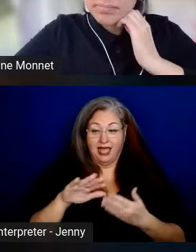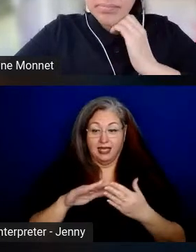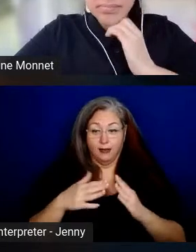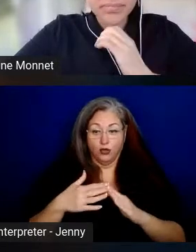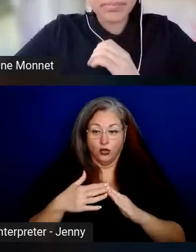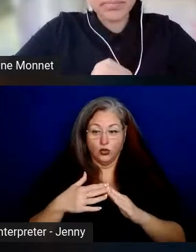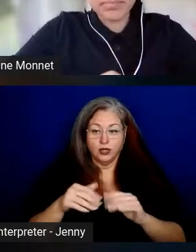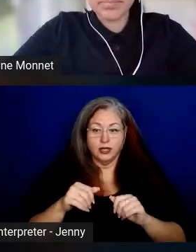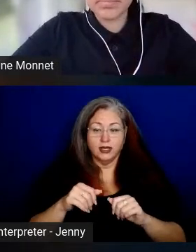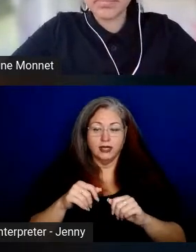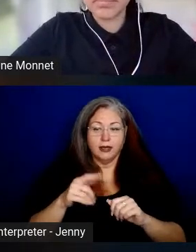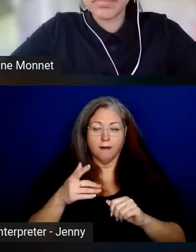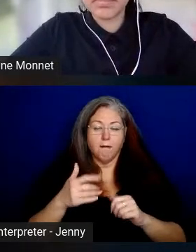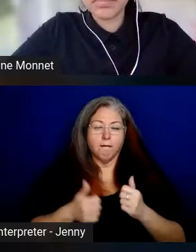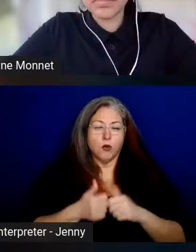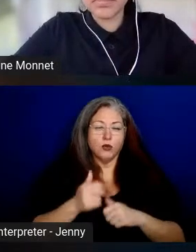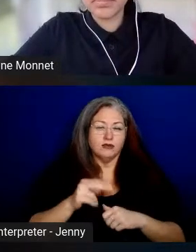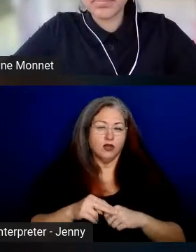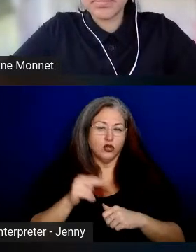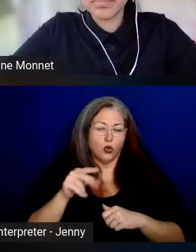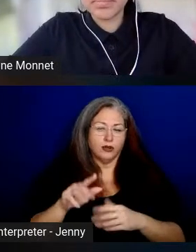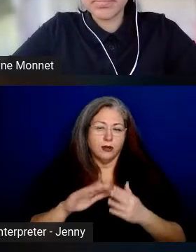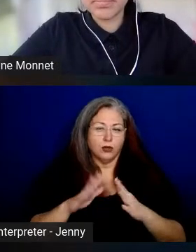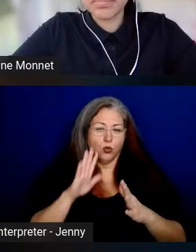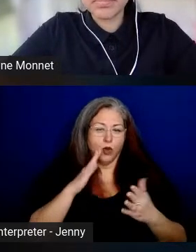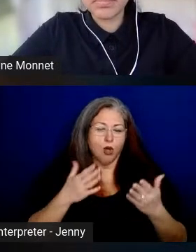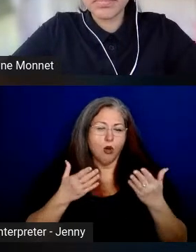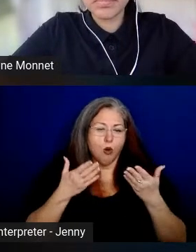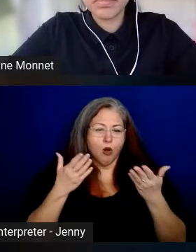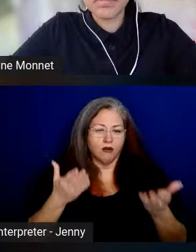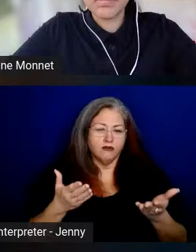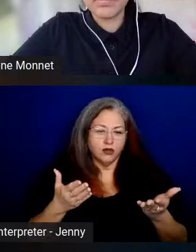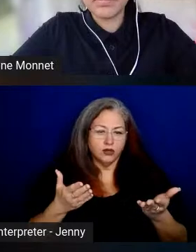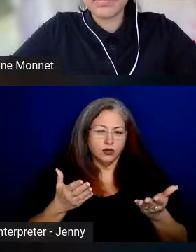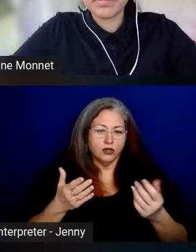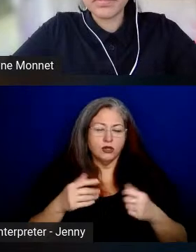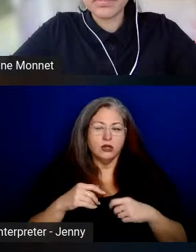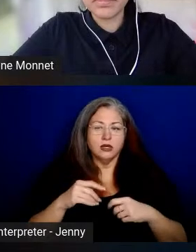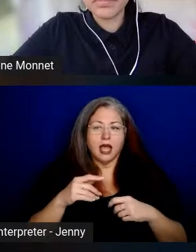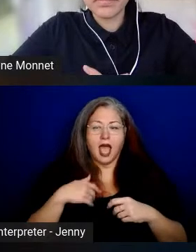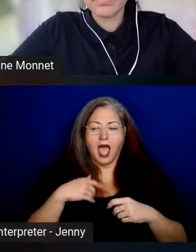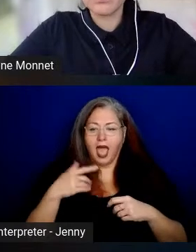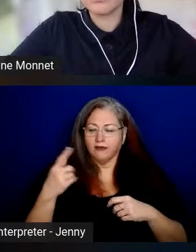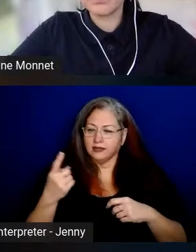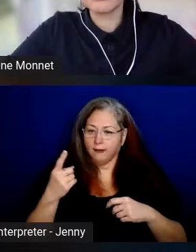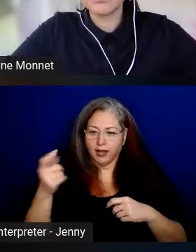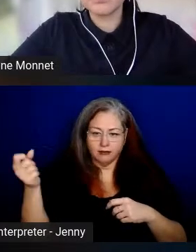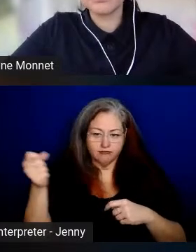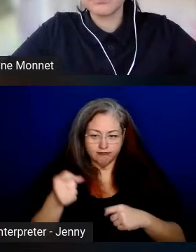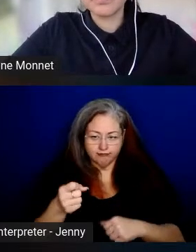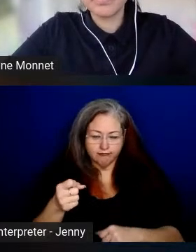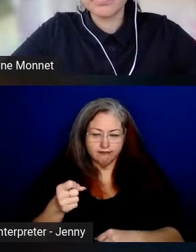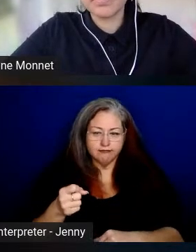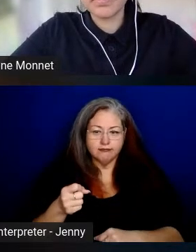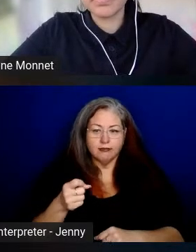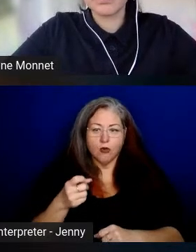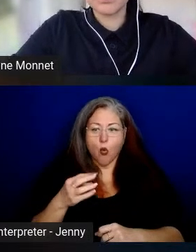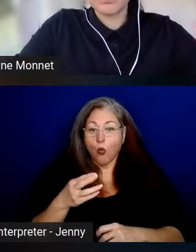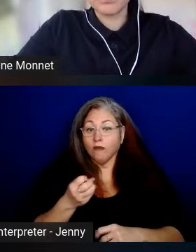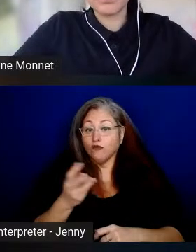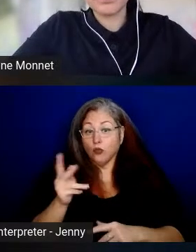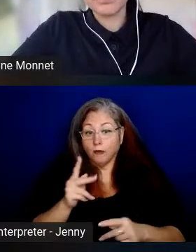in the North, many of our communities offer that, you know, and we always have somebody there or multiple people